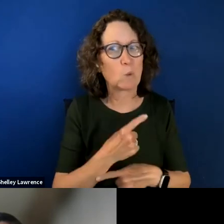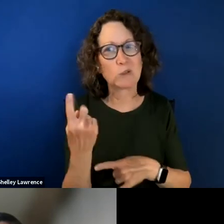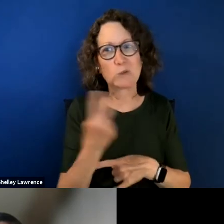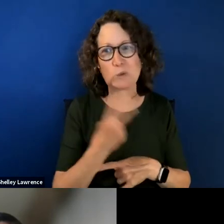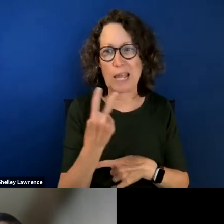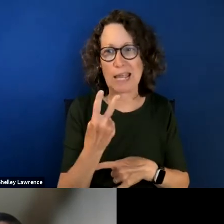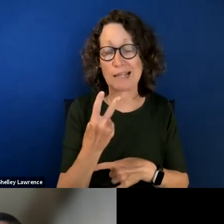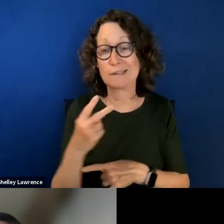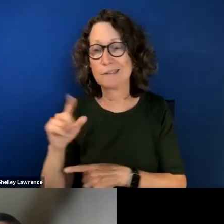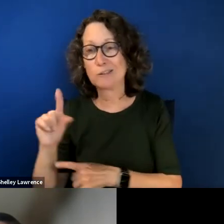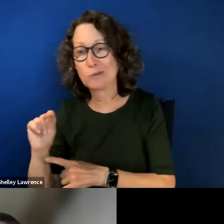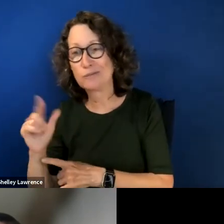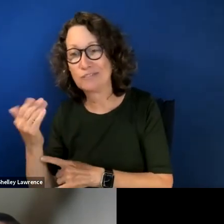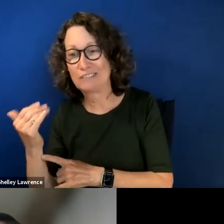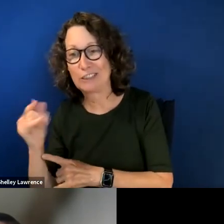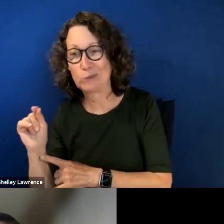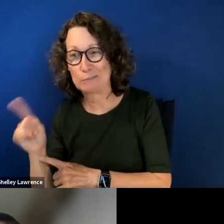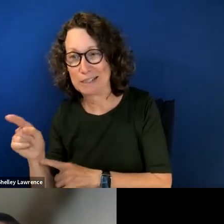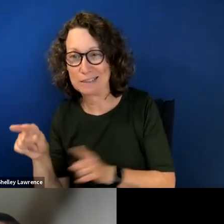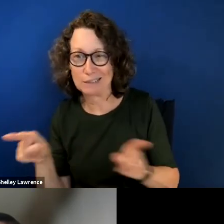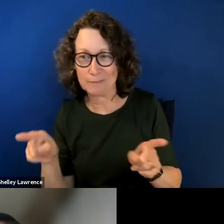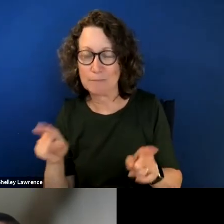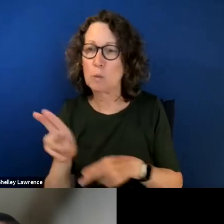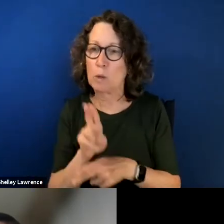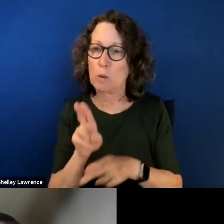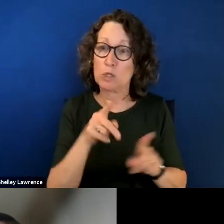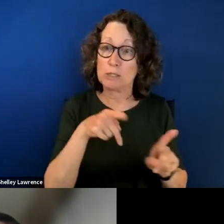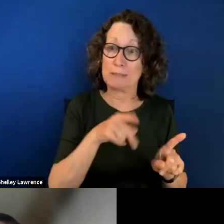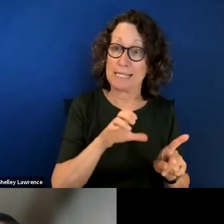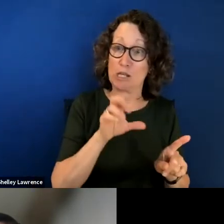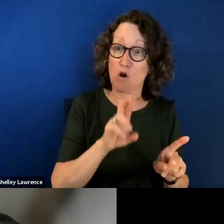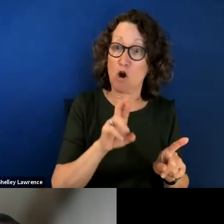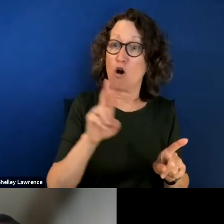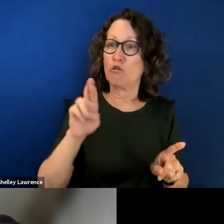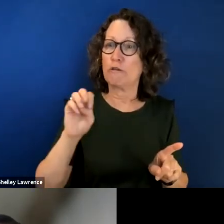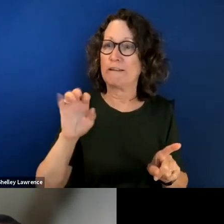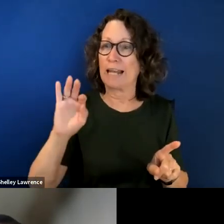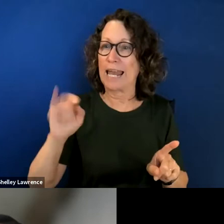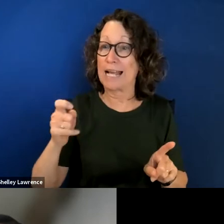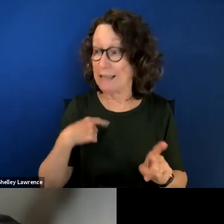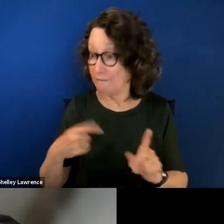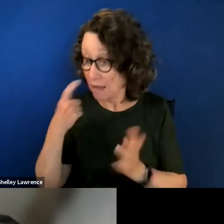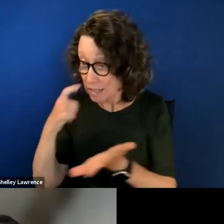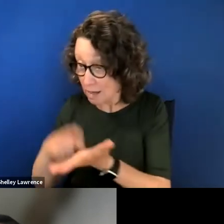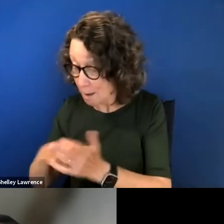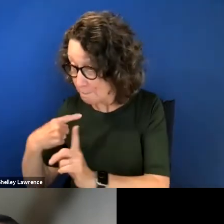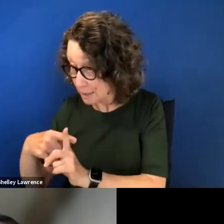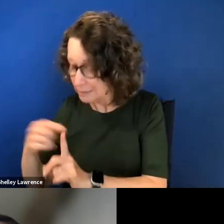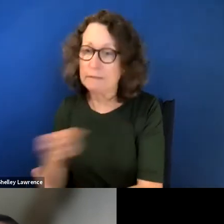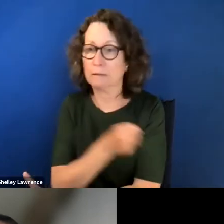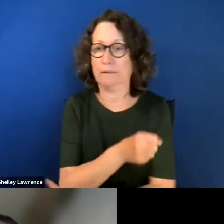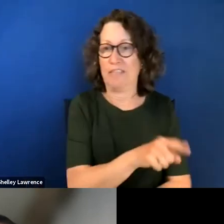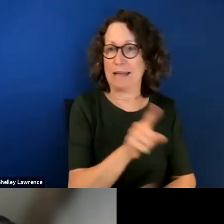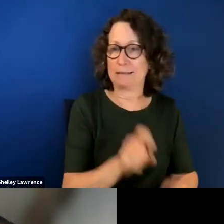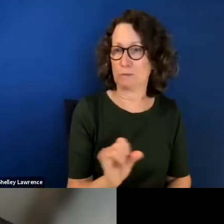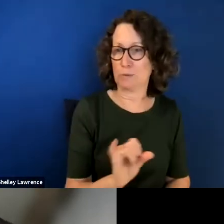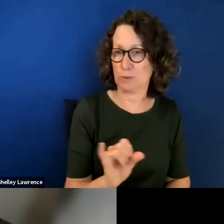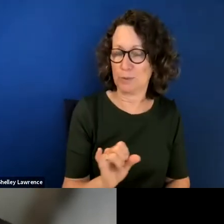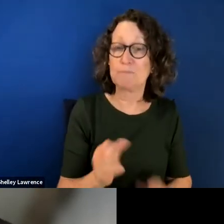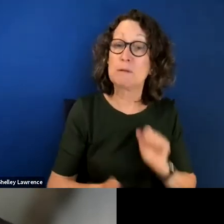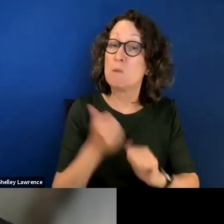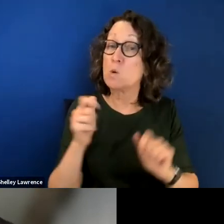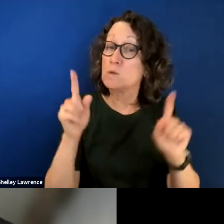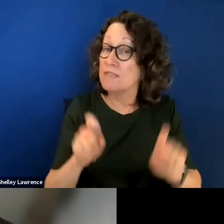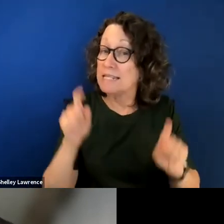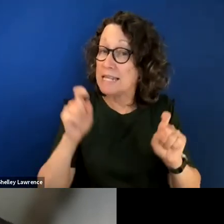1 to 2 days. So we will use PCR reflex when we have a positive case. But most of the